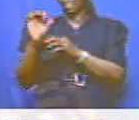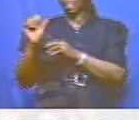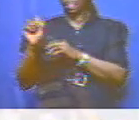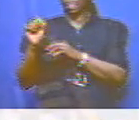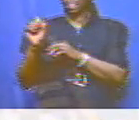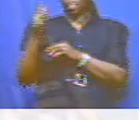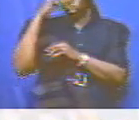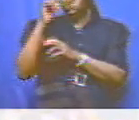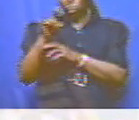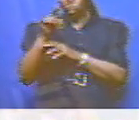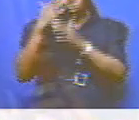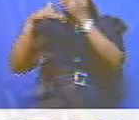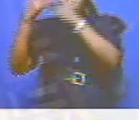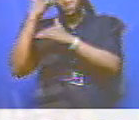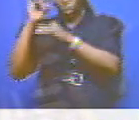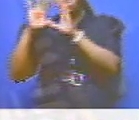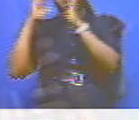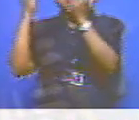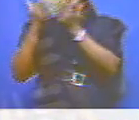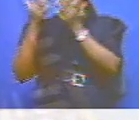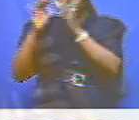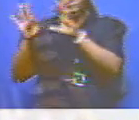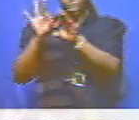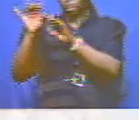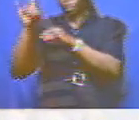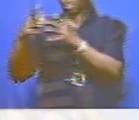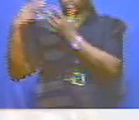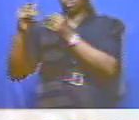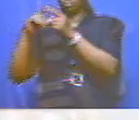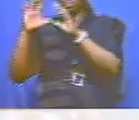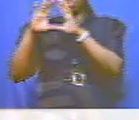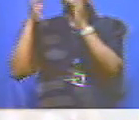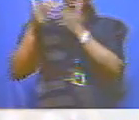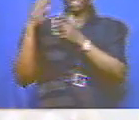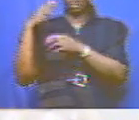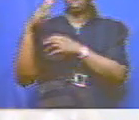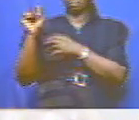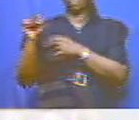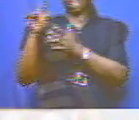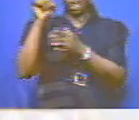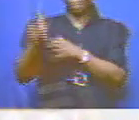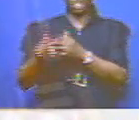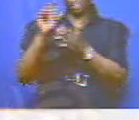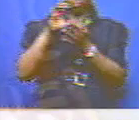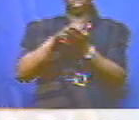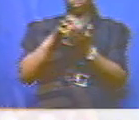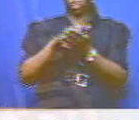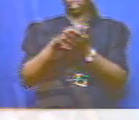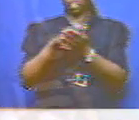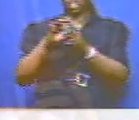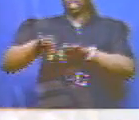on those universality slots, you need to go to the World Championships. So it is a precondition. Yeah. So what we need is to see swimmers come for the